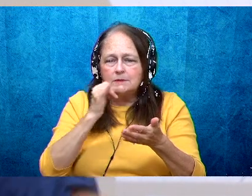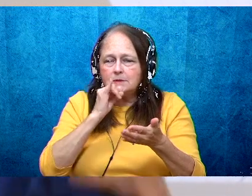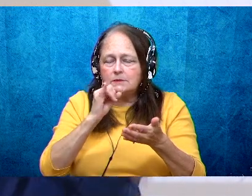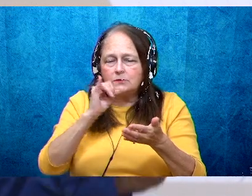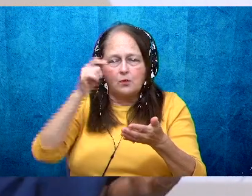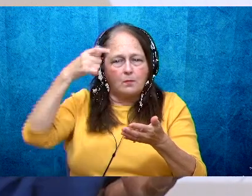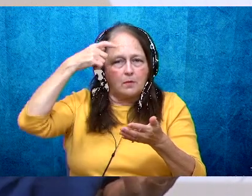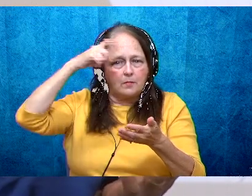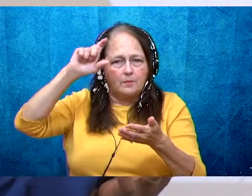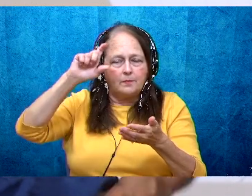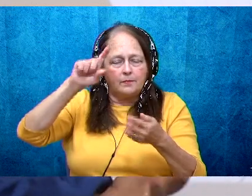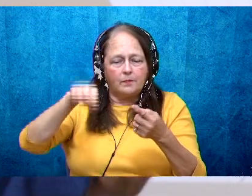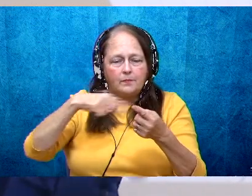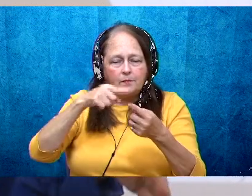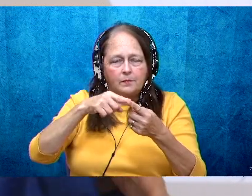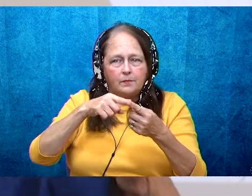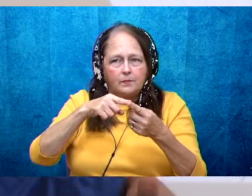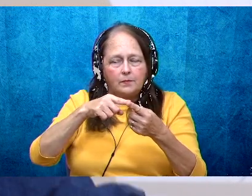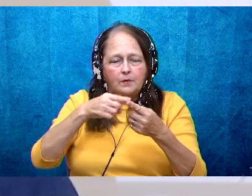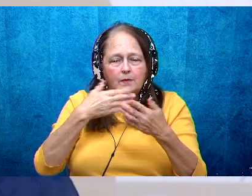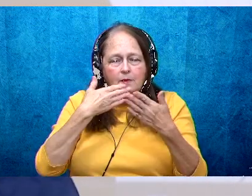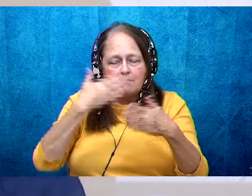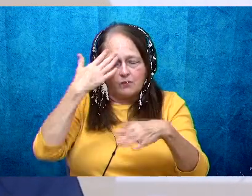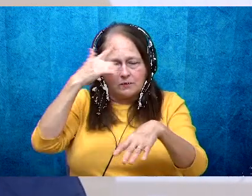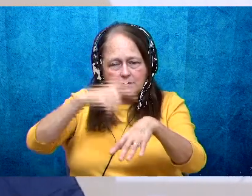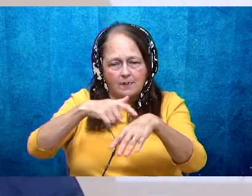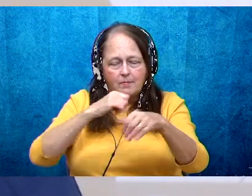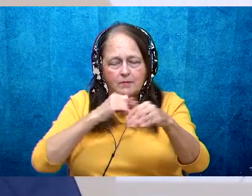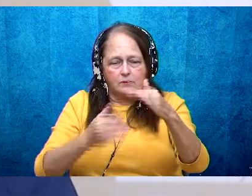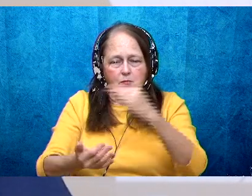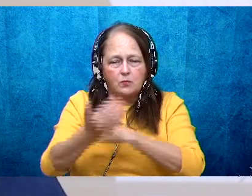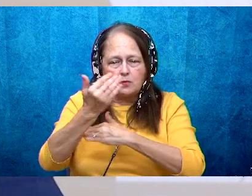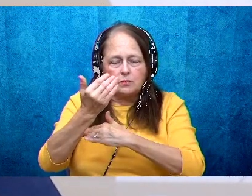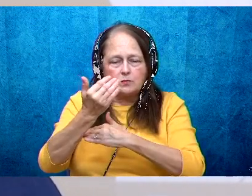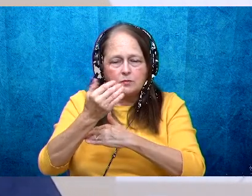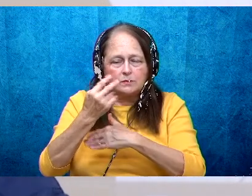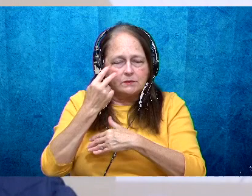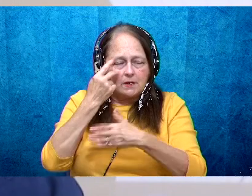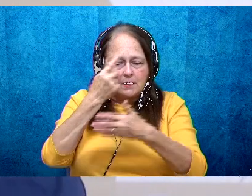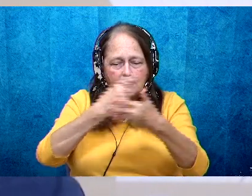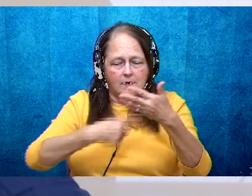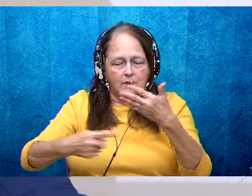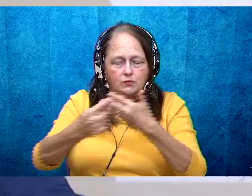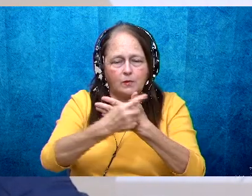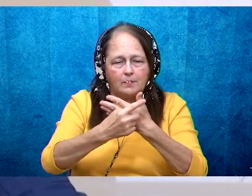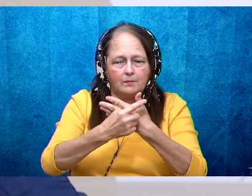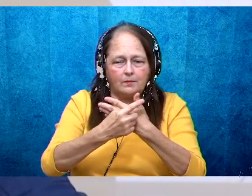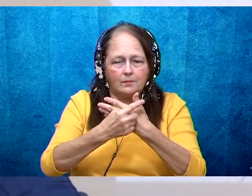Until then, I thank you for your time this morning, and I look forward to seeing you next week.